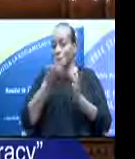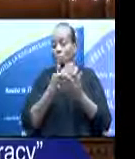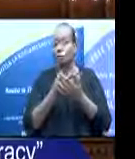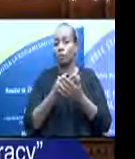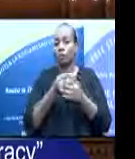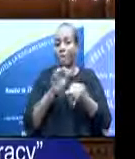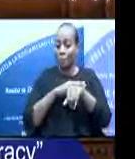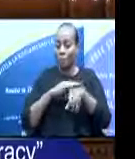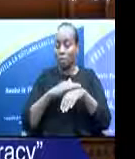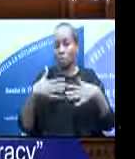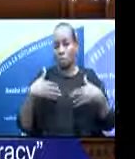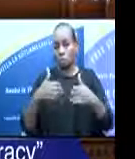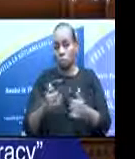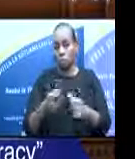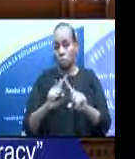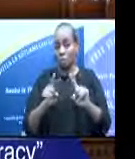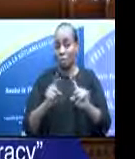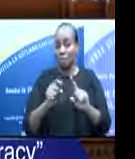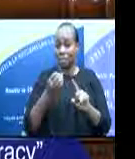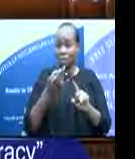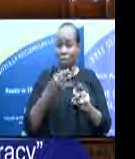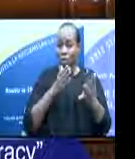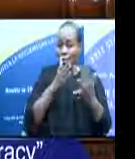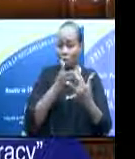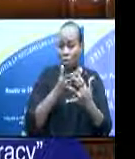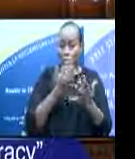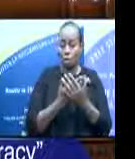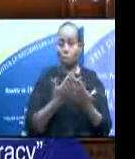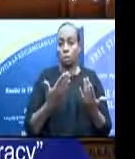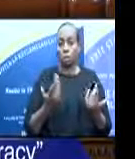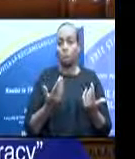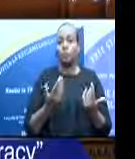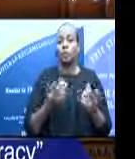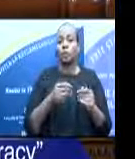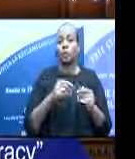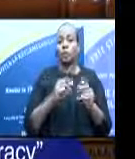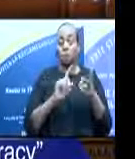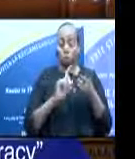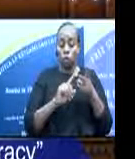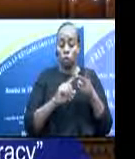basic human right. Secondly, Madam Speaker, the